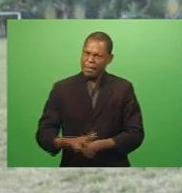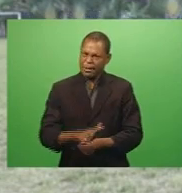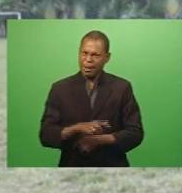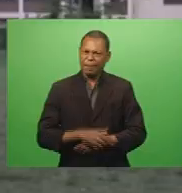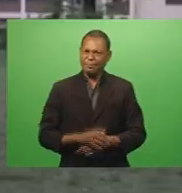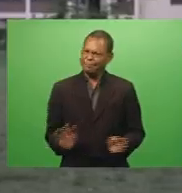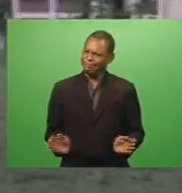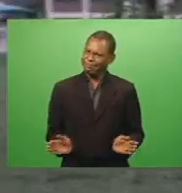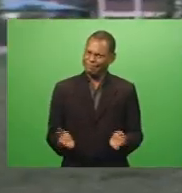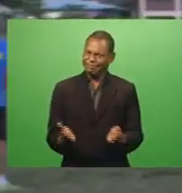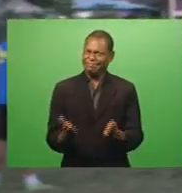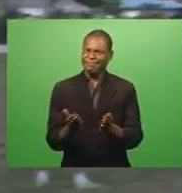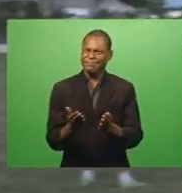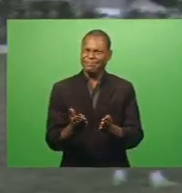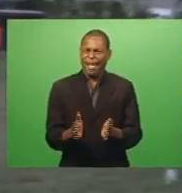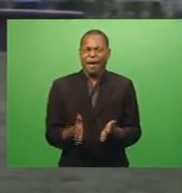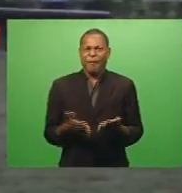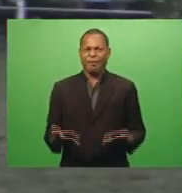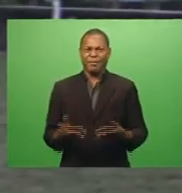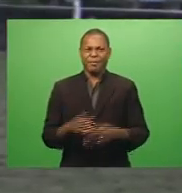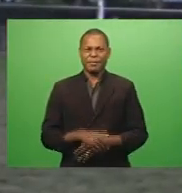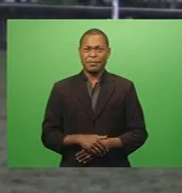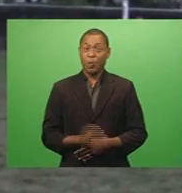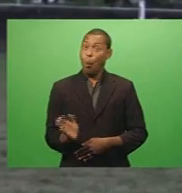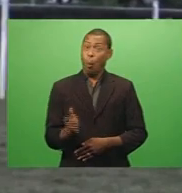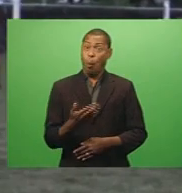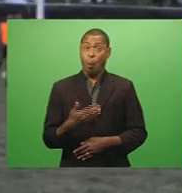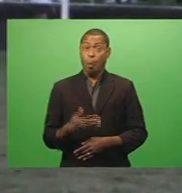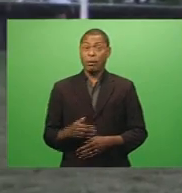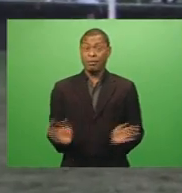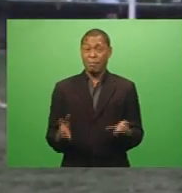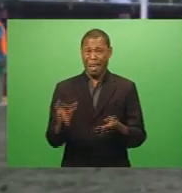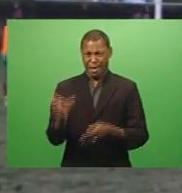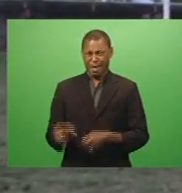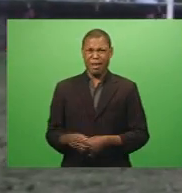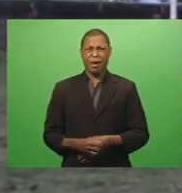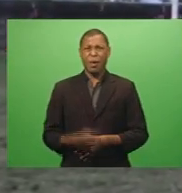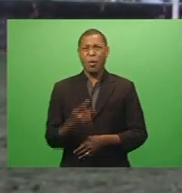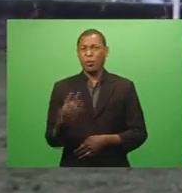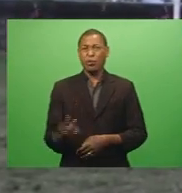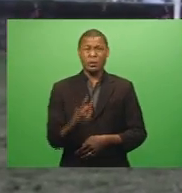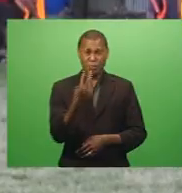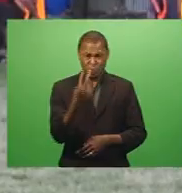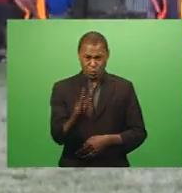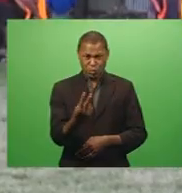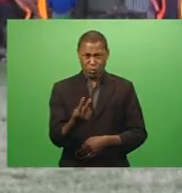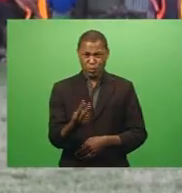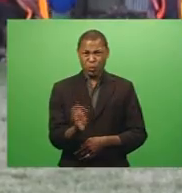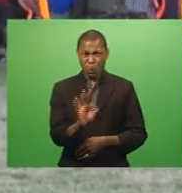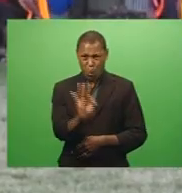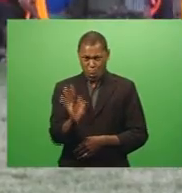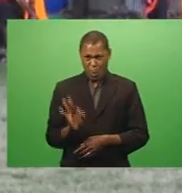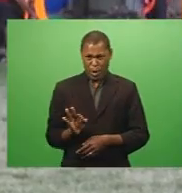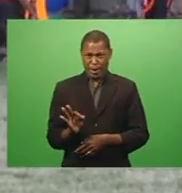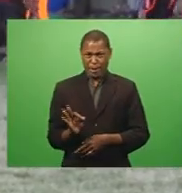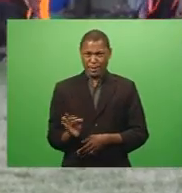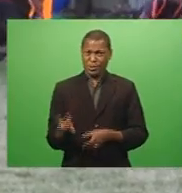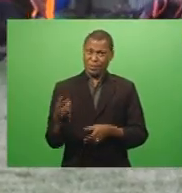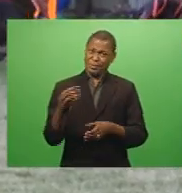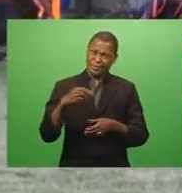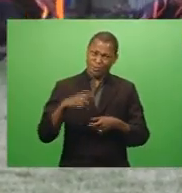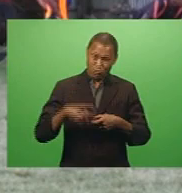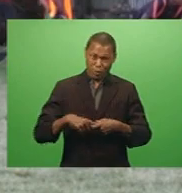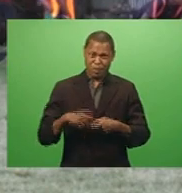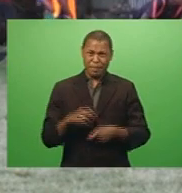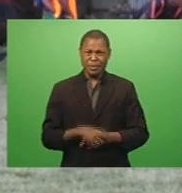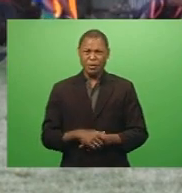currently in this season. Like all the players are here except 2, Christopher Kumar and Asnil Kumar. Asnil will miss the